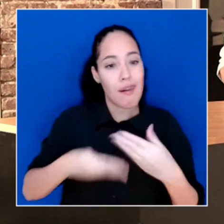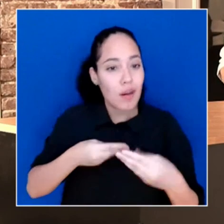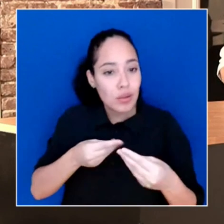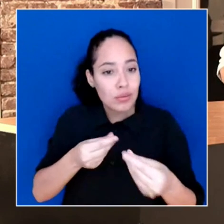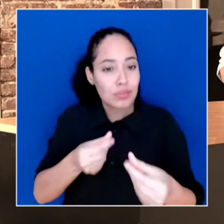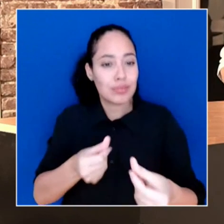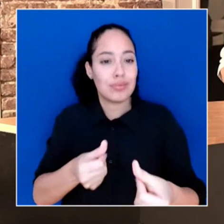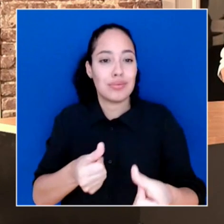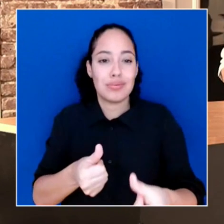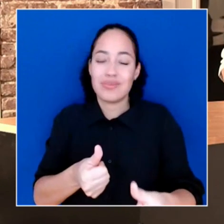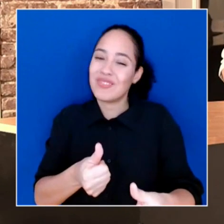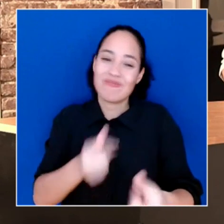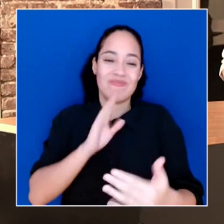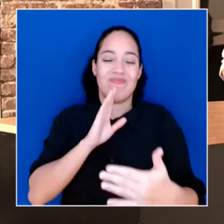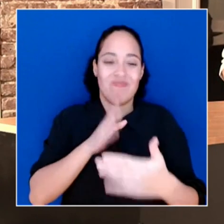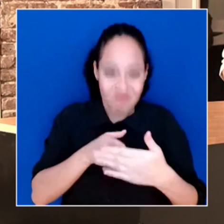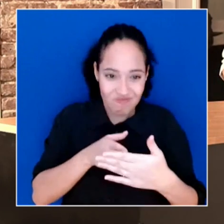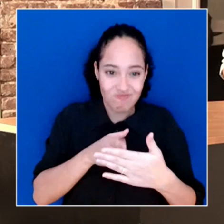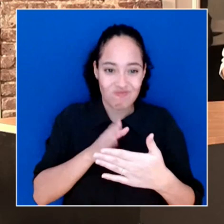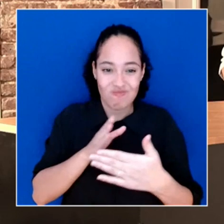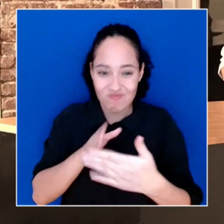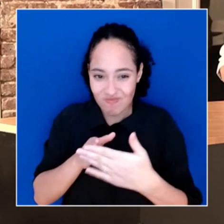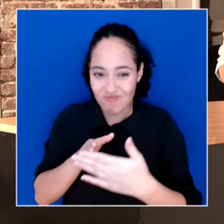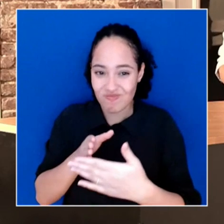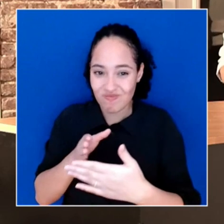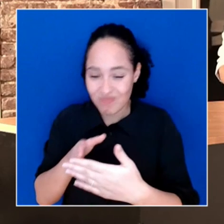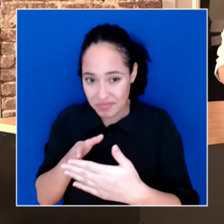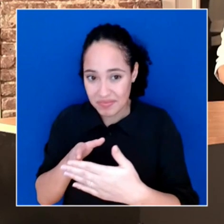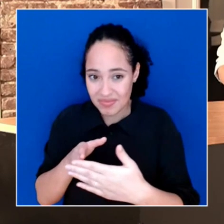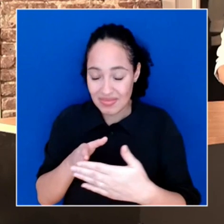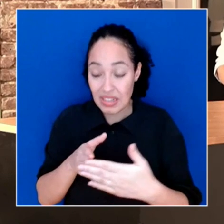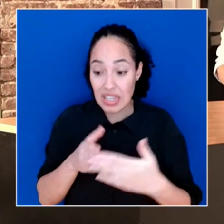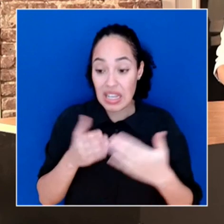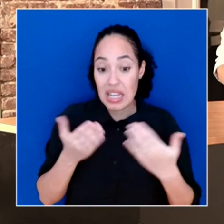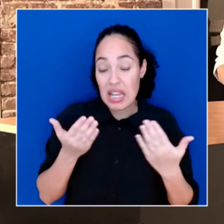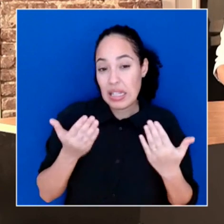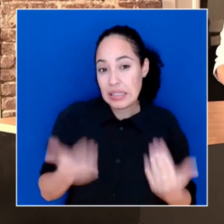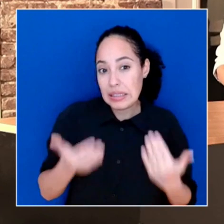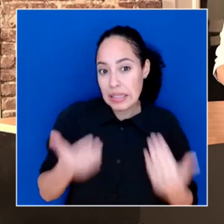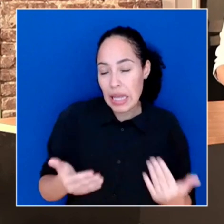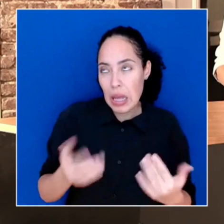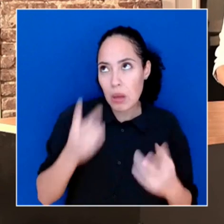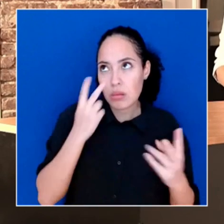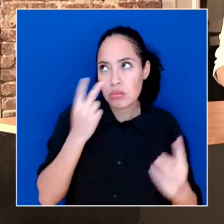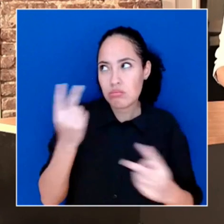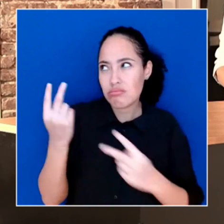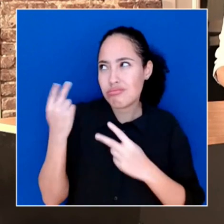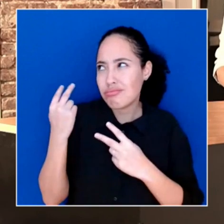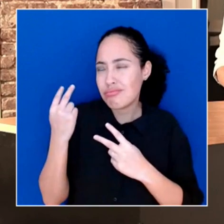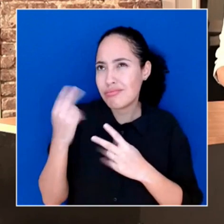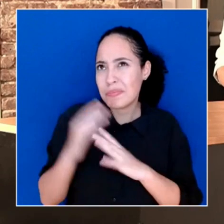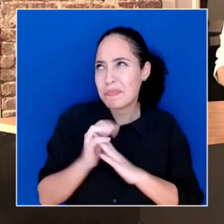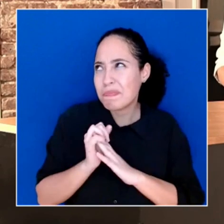even remember at this point how I handled it, but then when the pandemic happened, we